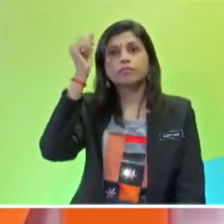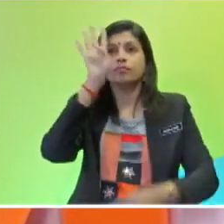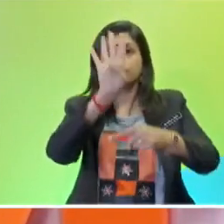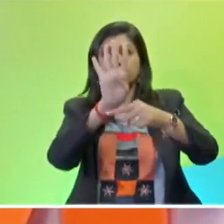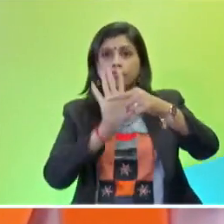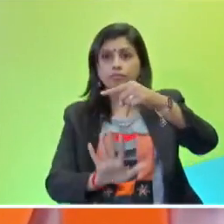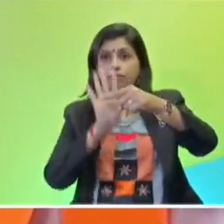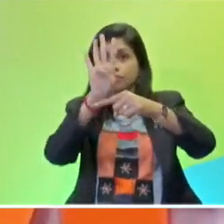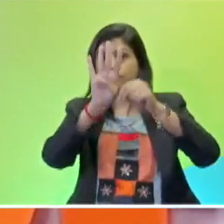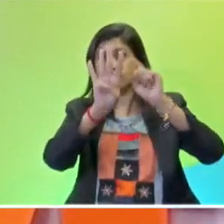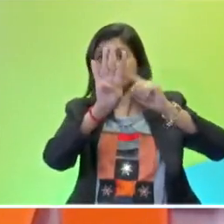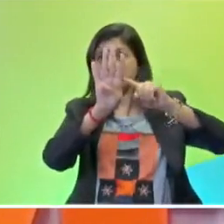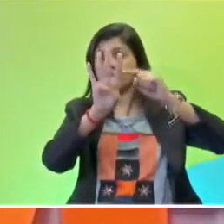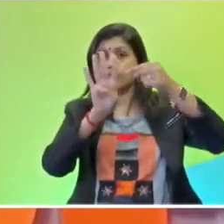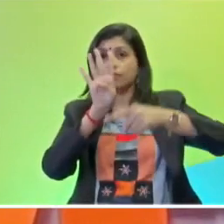5.